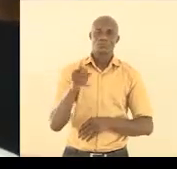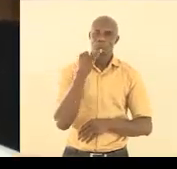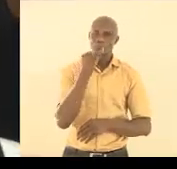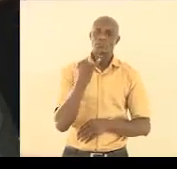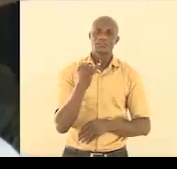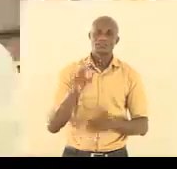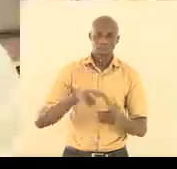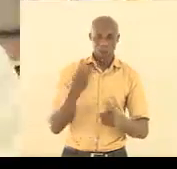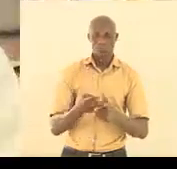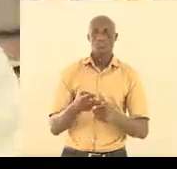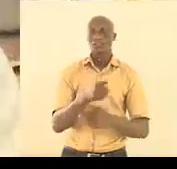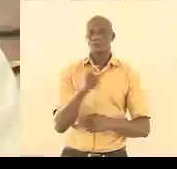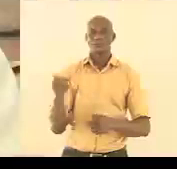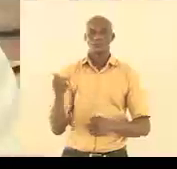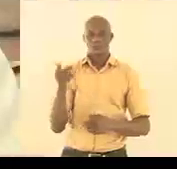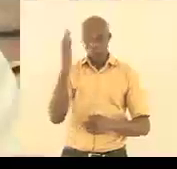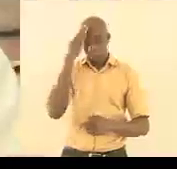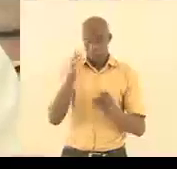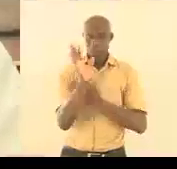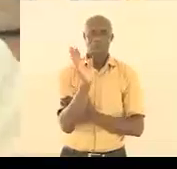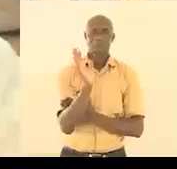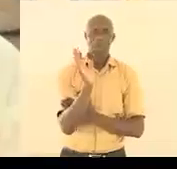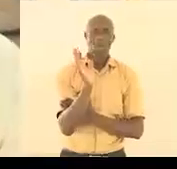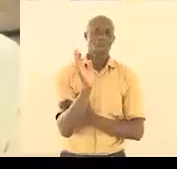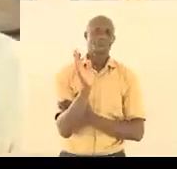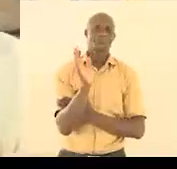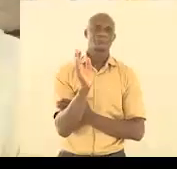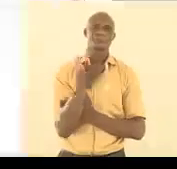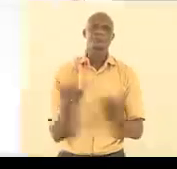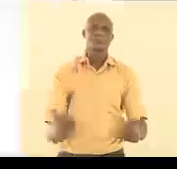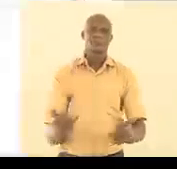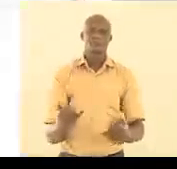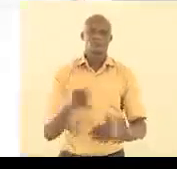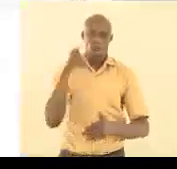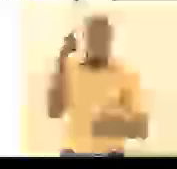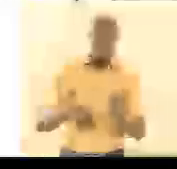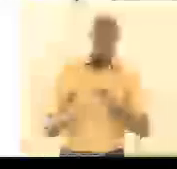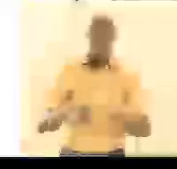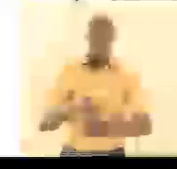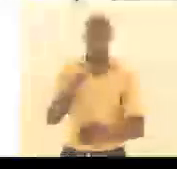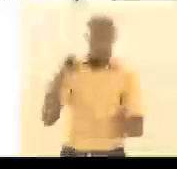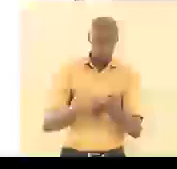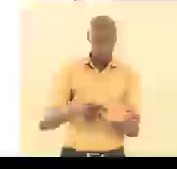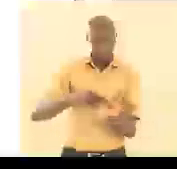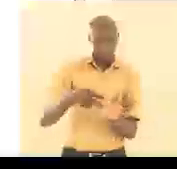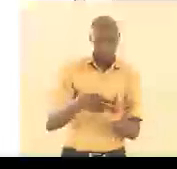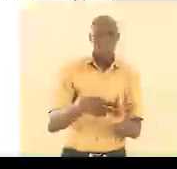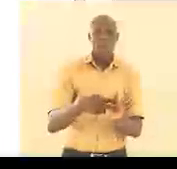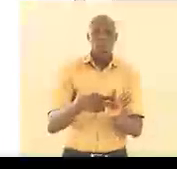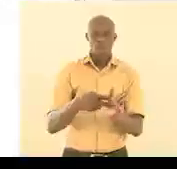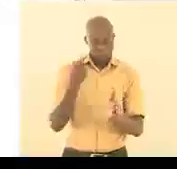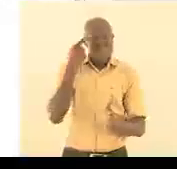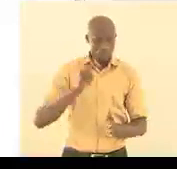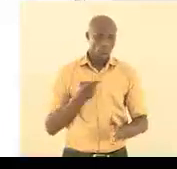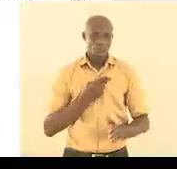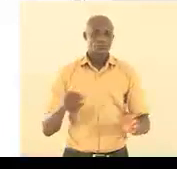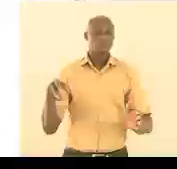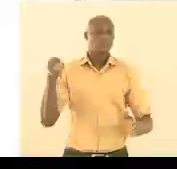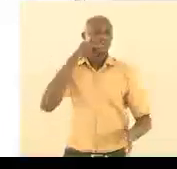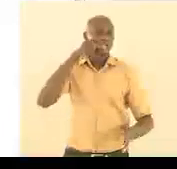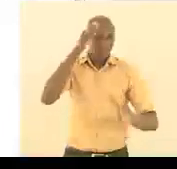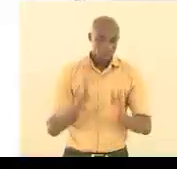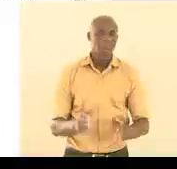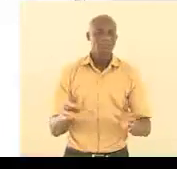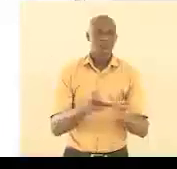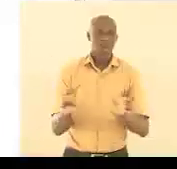is whether you know God. Now, what does this mean for us Nigerian